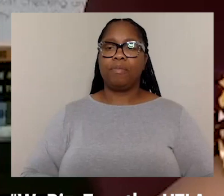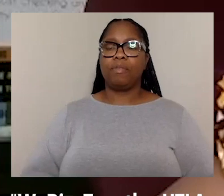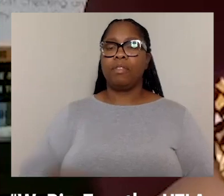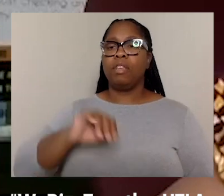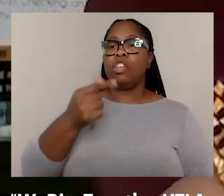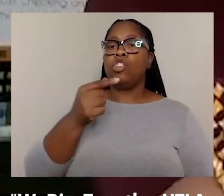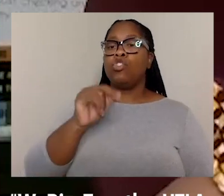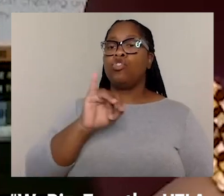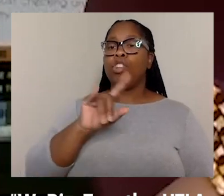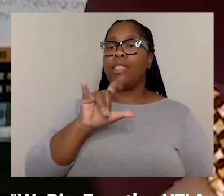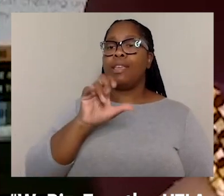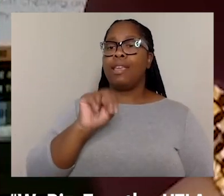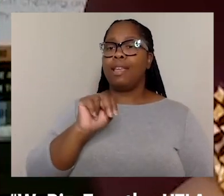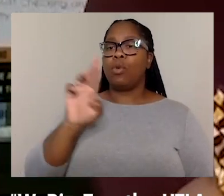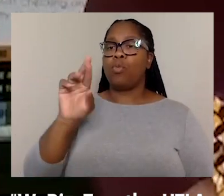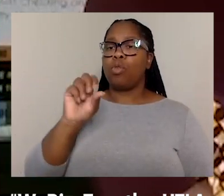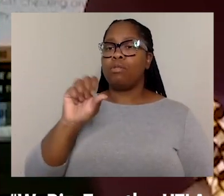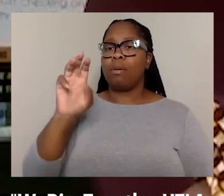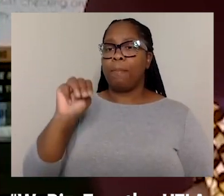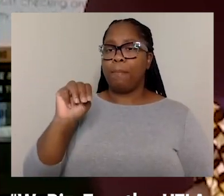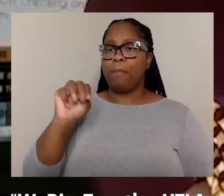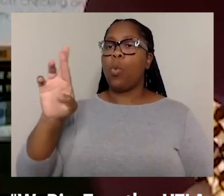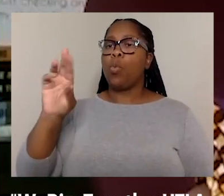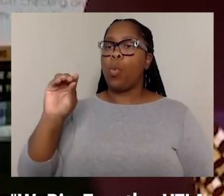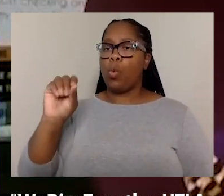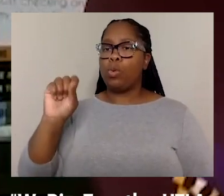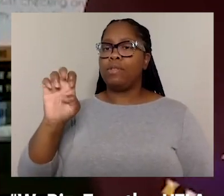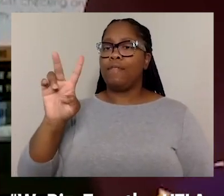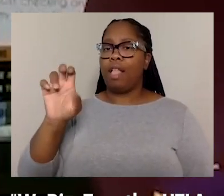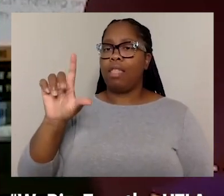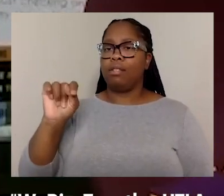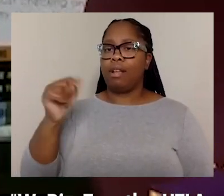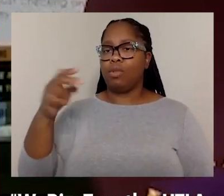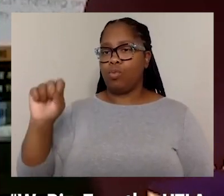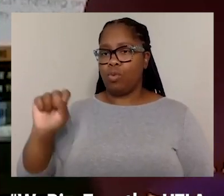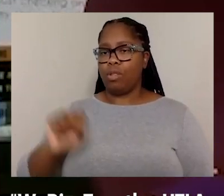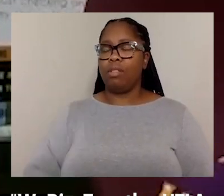Jillian Russum, Roosevelt High School.